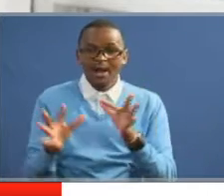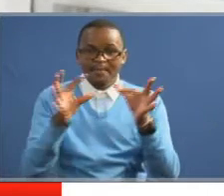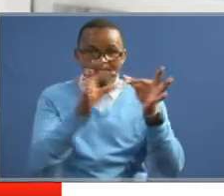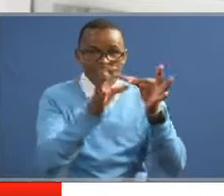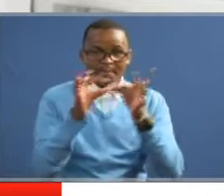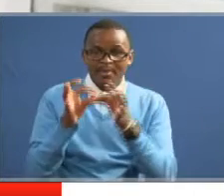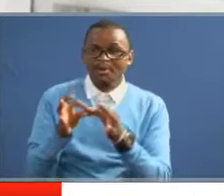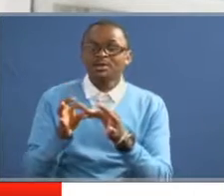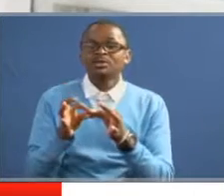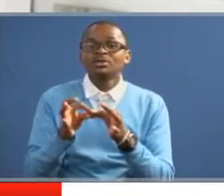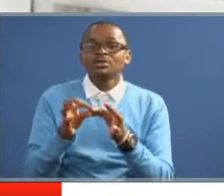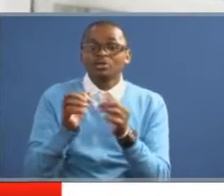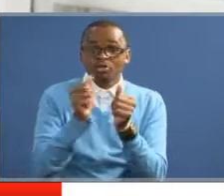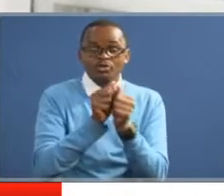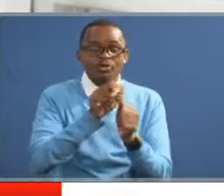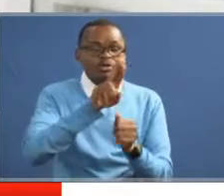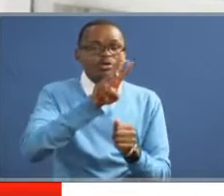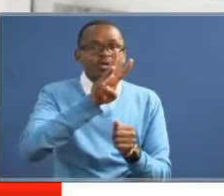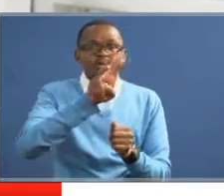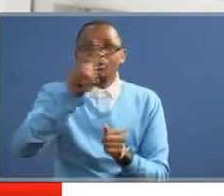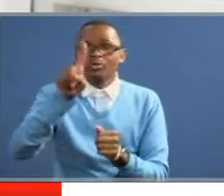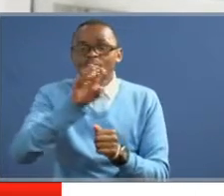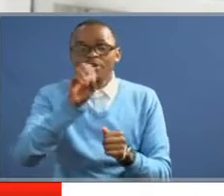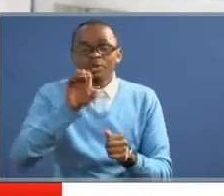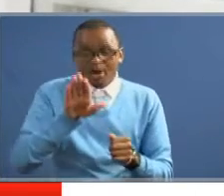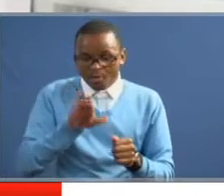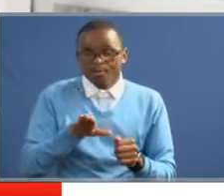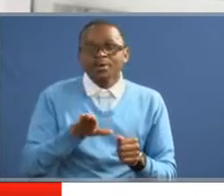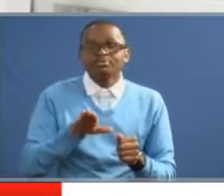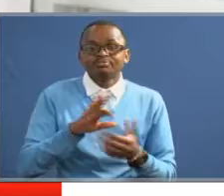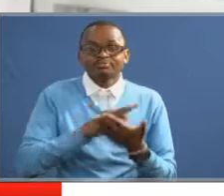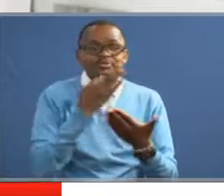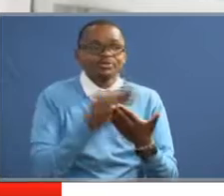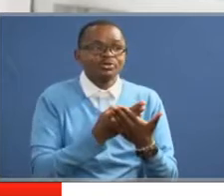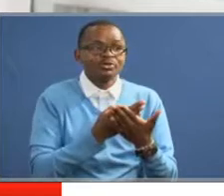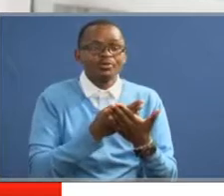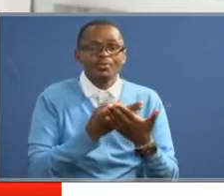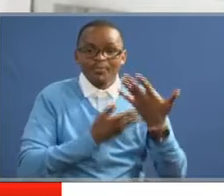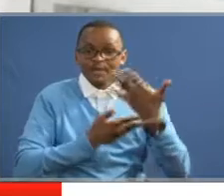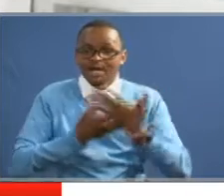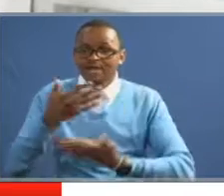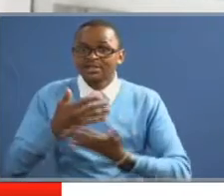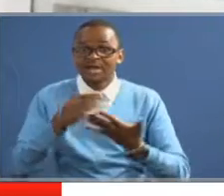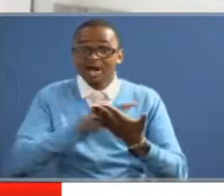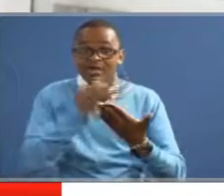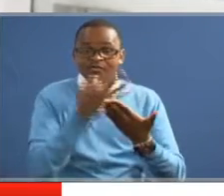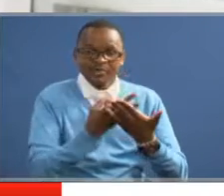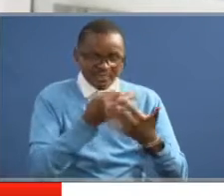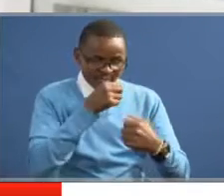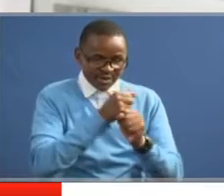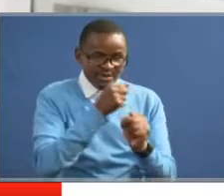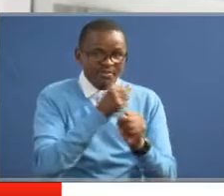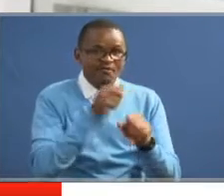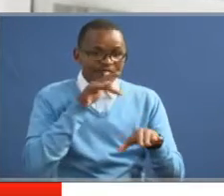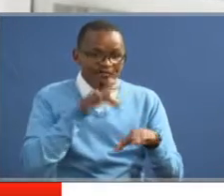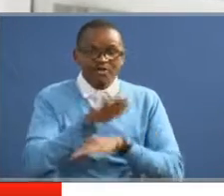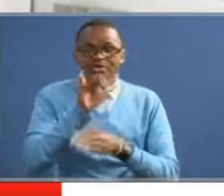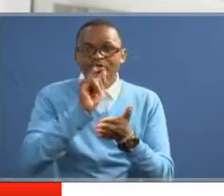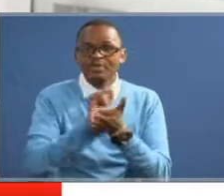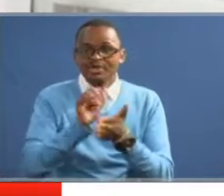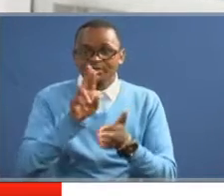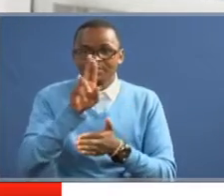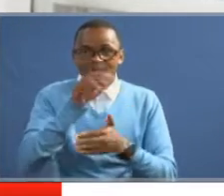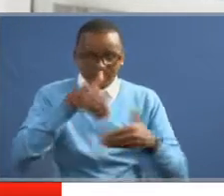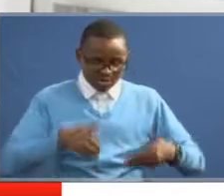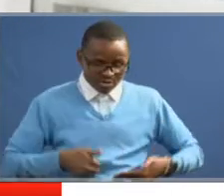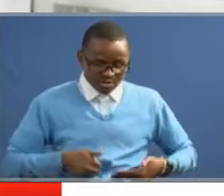Youth Enterprise Fund with Uwezo and Women Enterprise Fund into Biashara Fund, and therefore make it more effective so that the